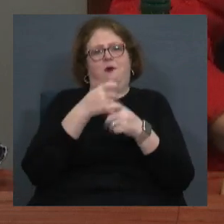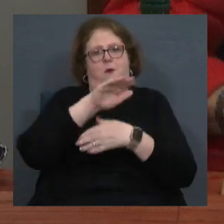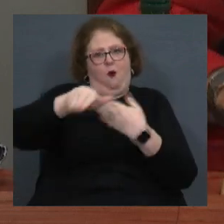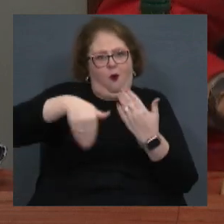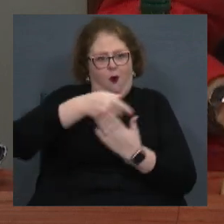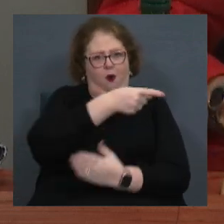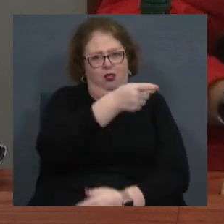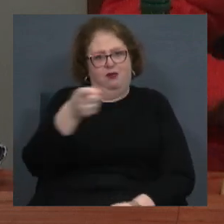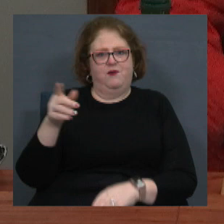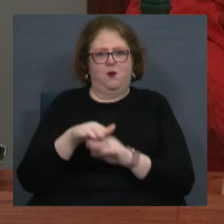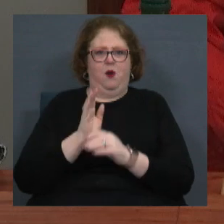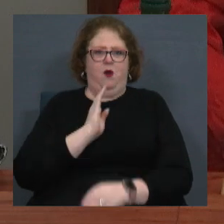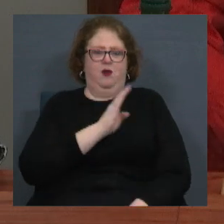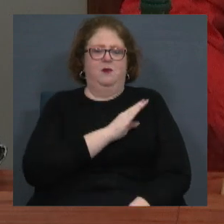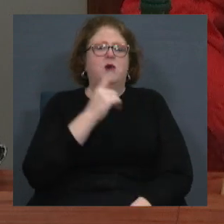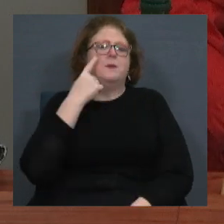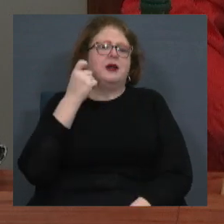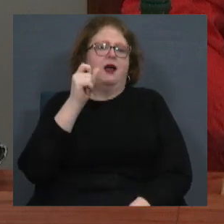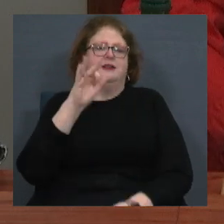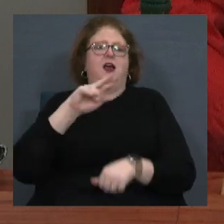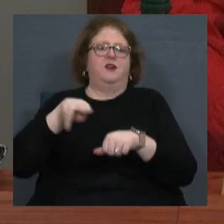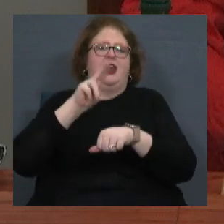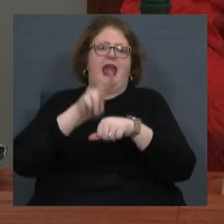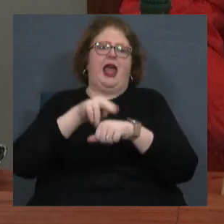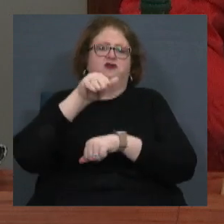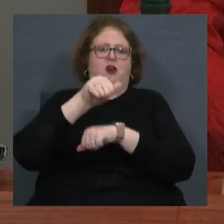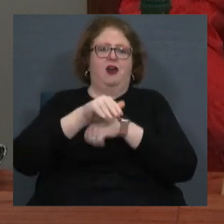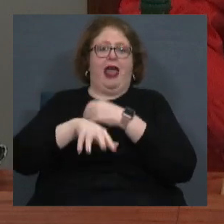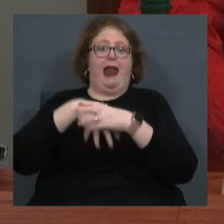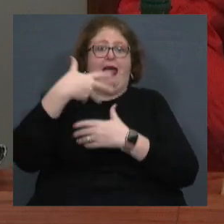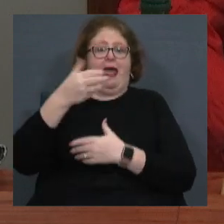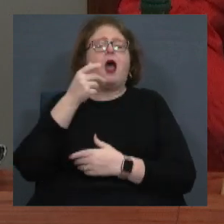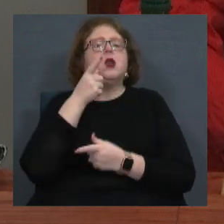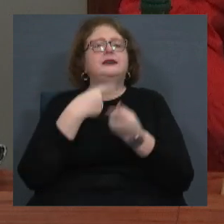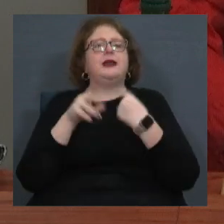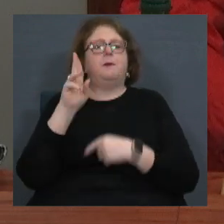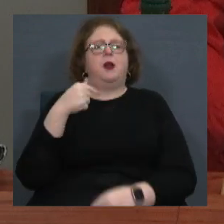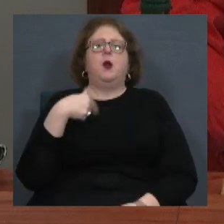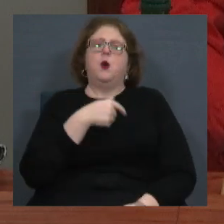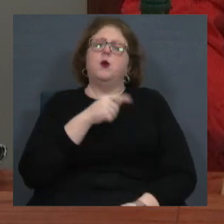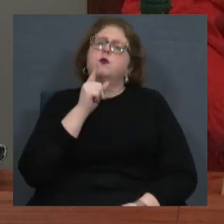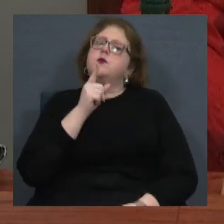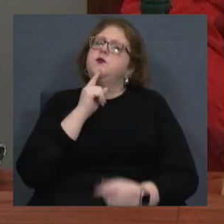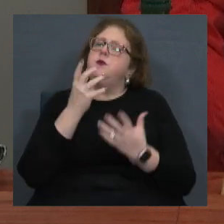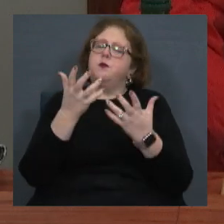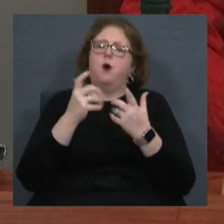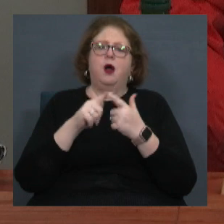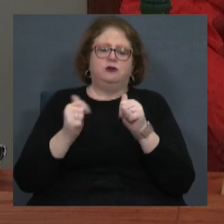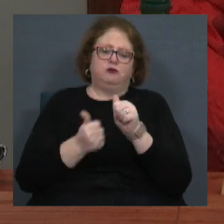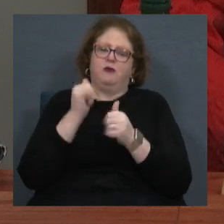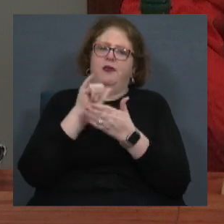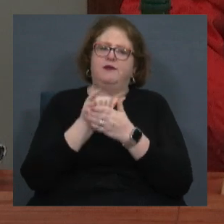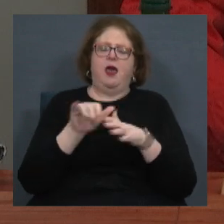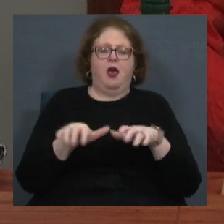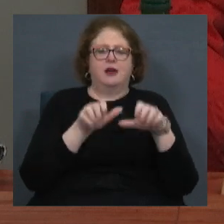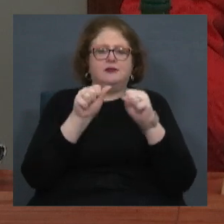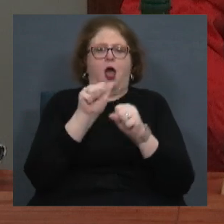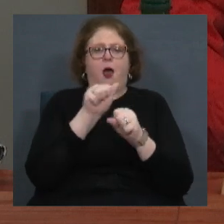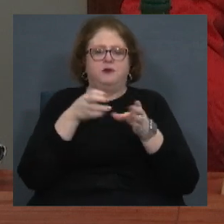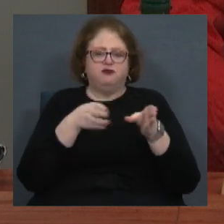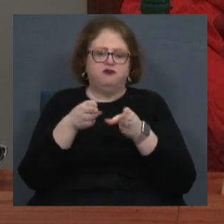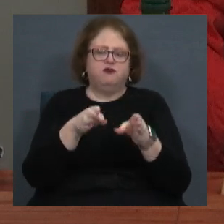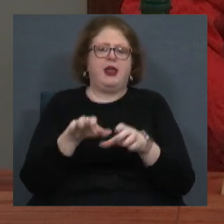board. National Night Out is coming up. We are really going after the Adopt a Street program, the Adopt a Trail,